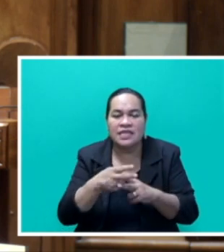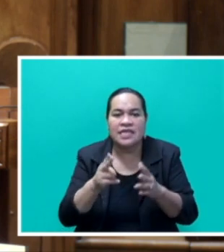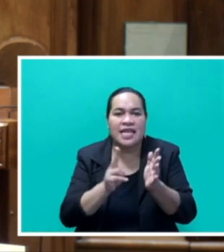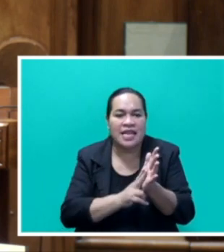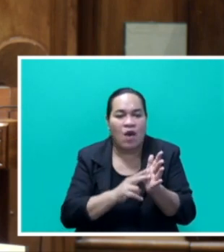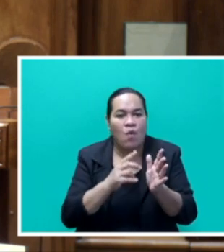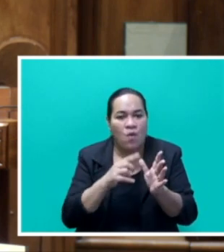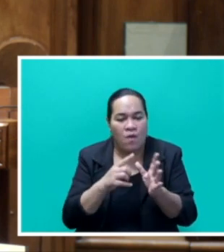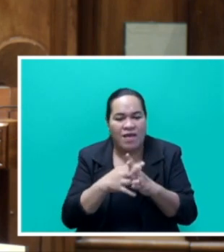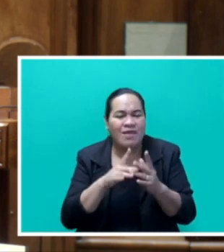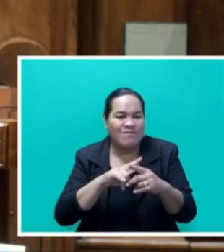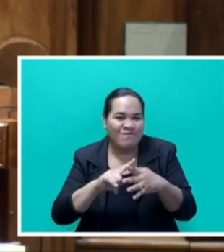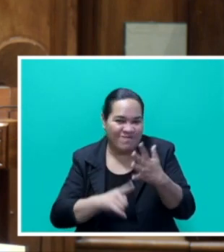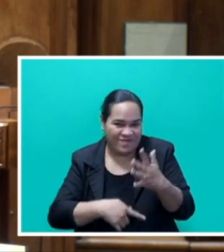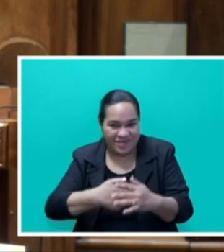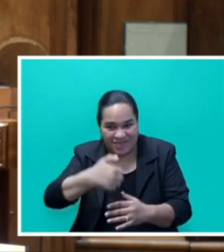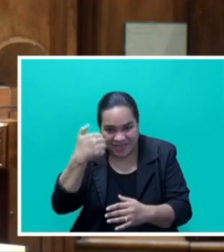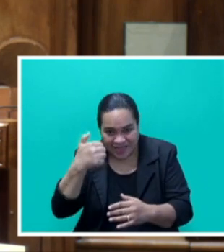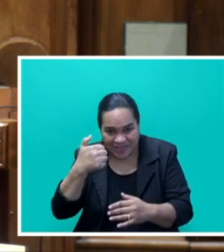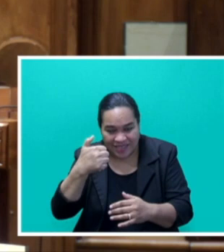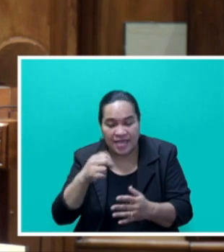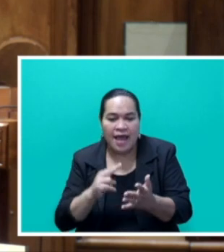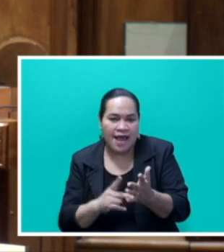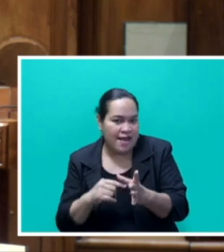Nebukadau, Nasilai, Natila,